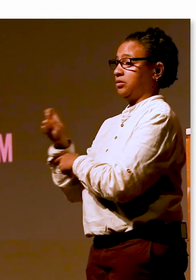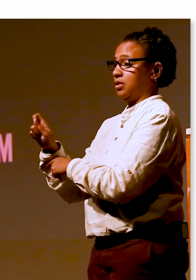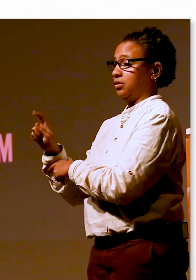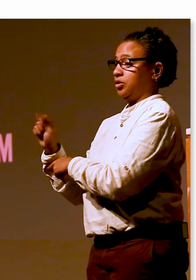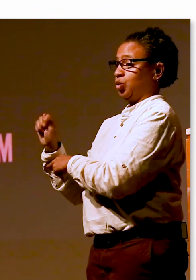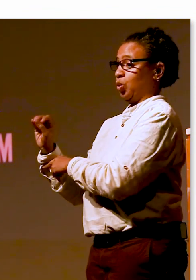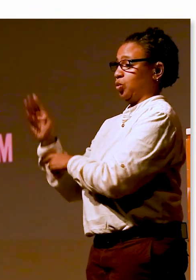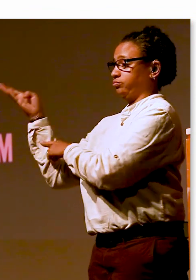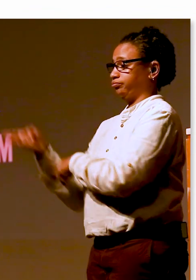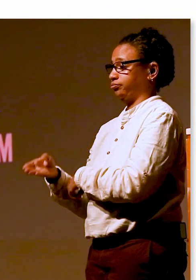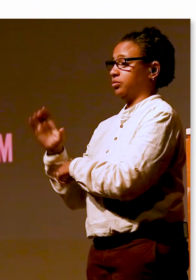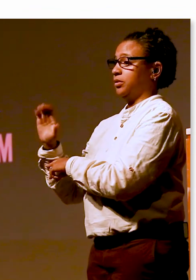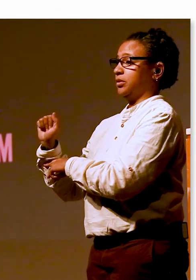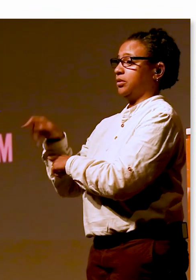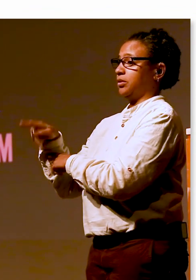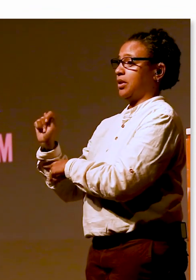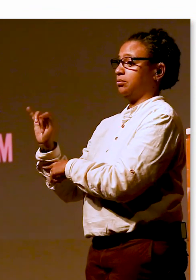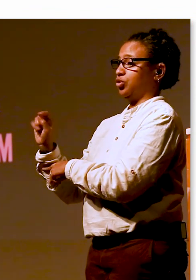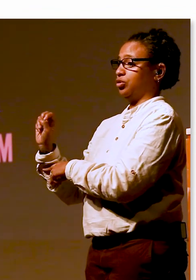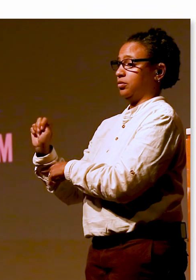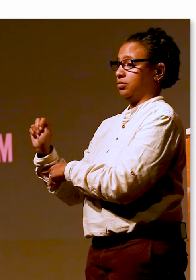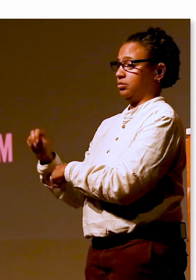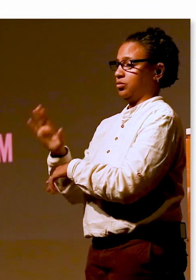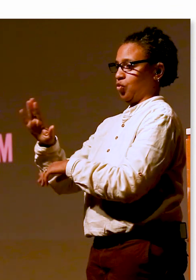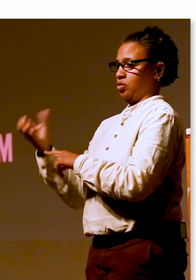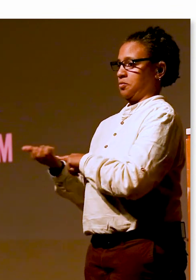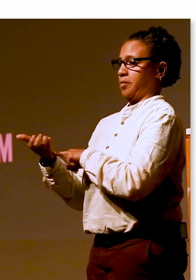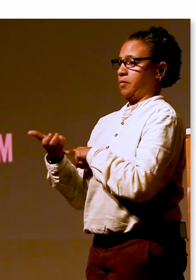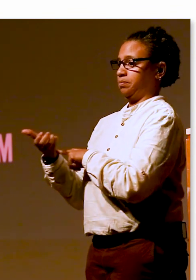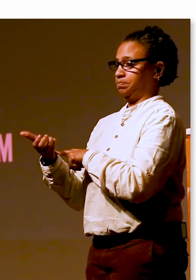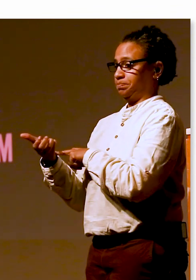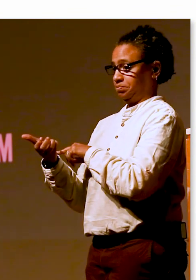pam.to/captions on your mobile web browser. That's